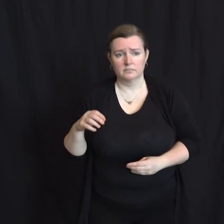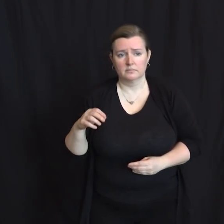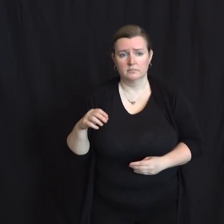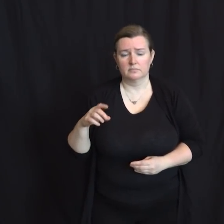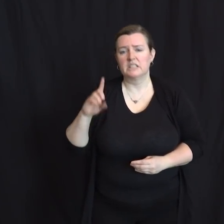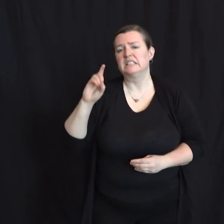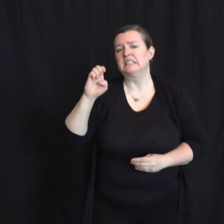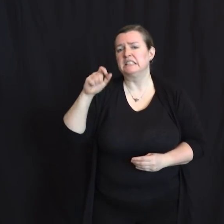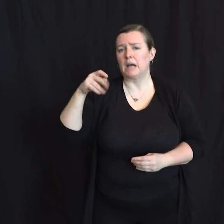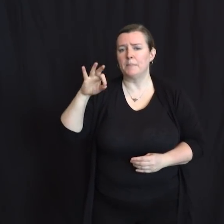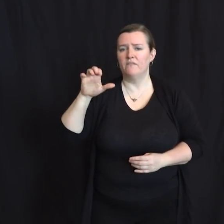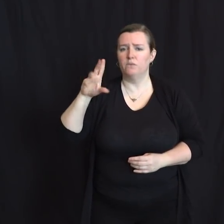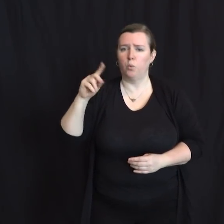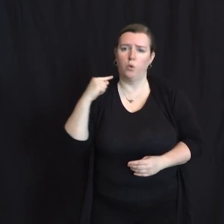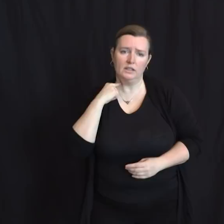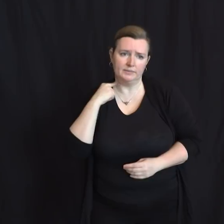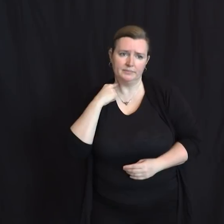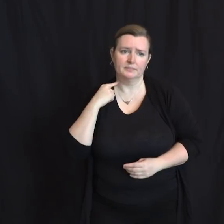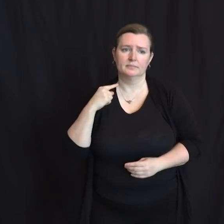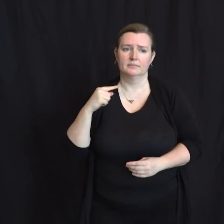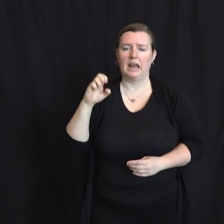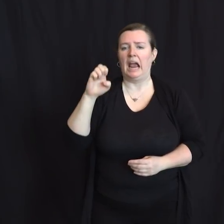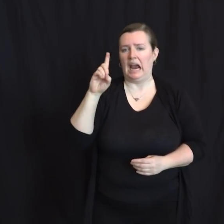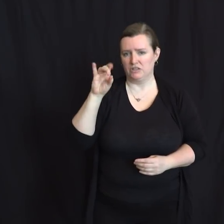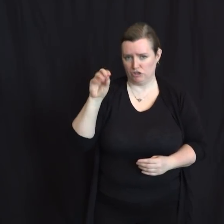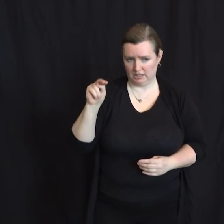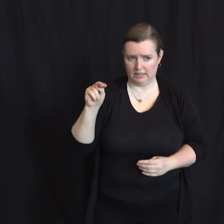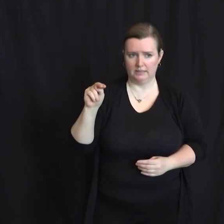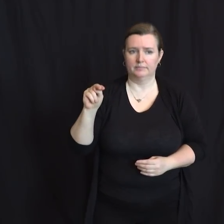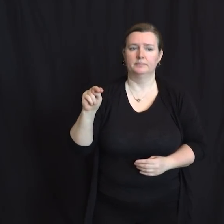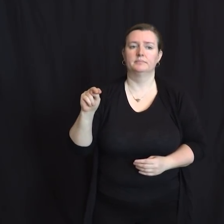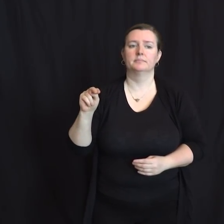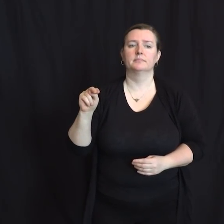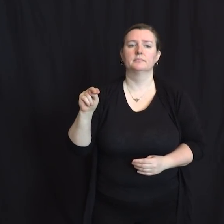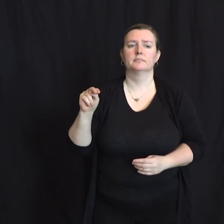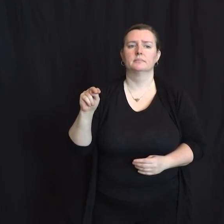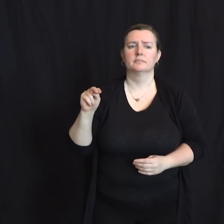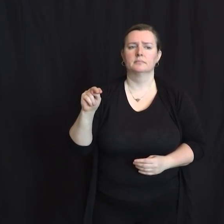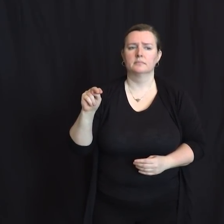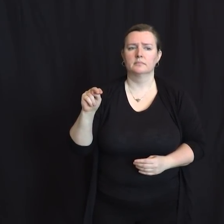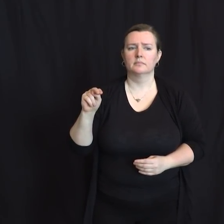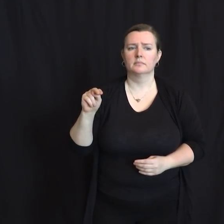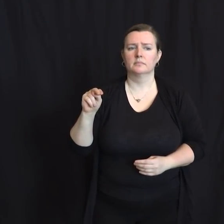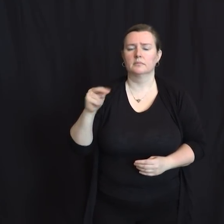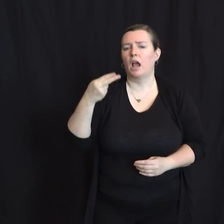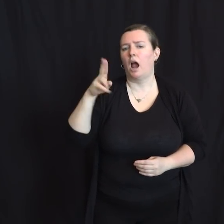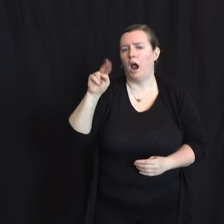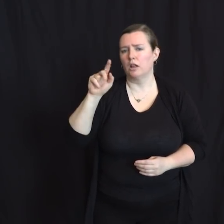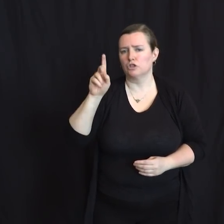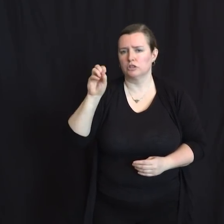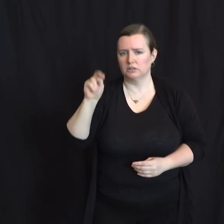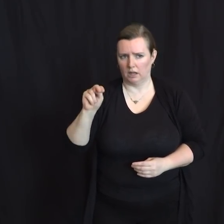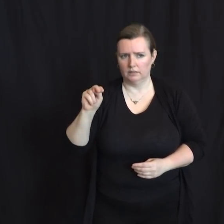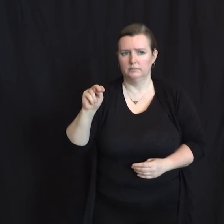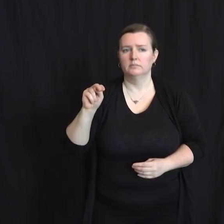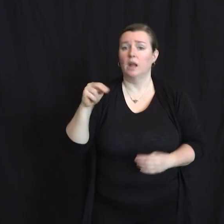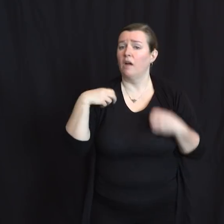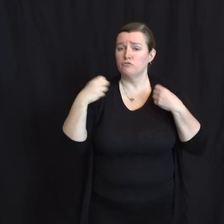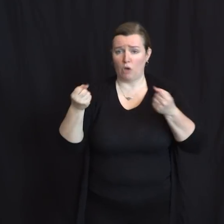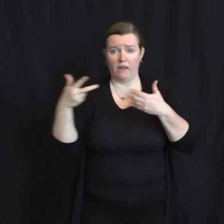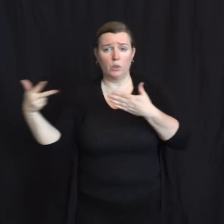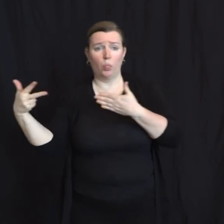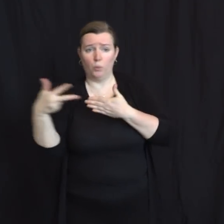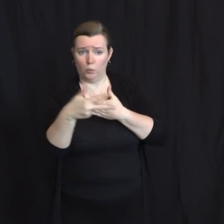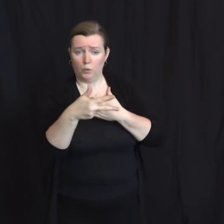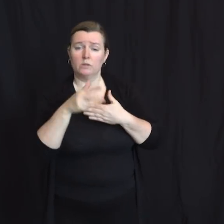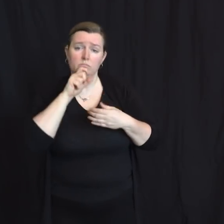responders. It's being used in Edison municipalities and Somerset, Hunterdon counties drive-ins, drive-ups.